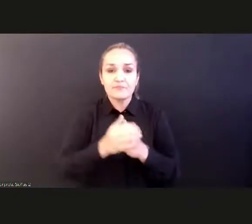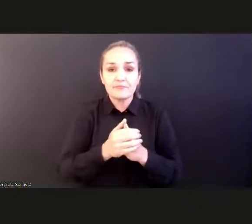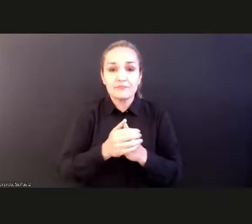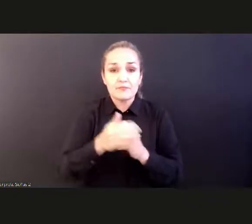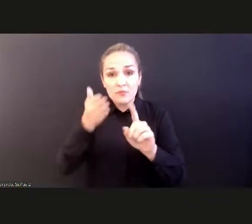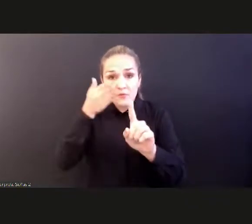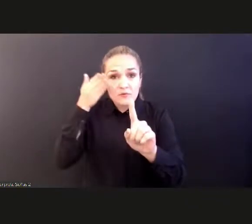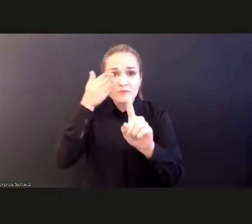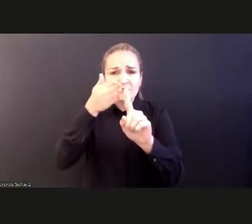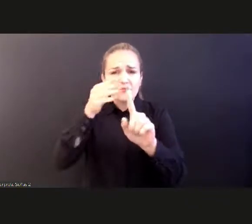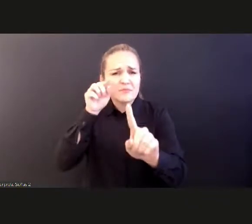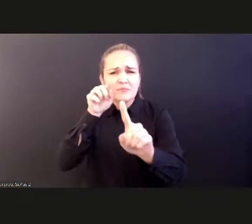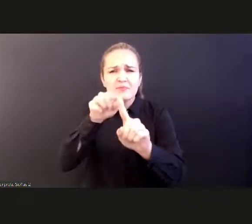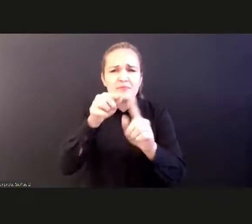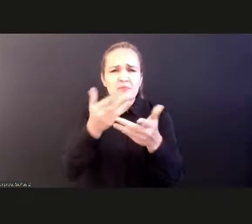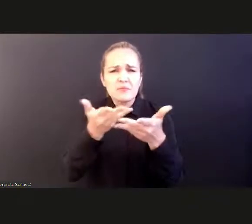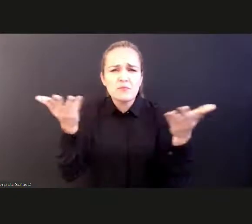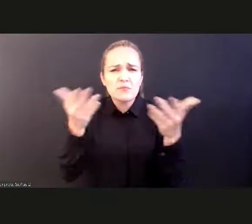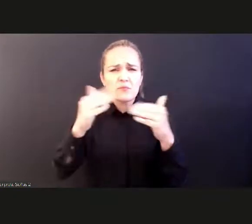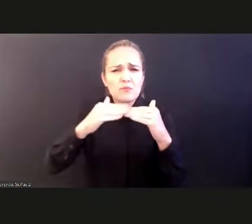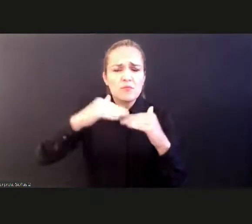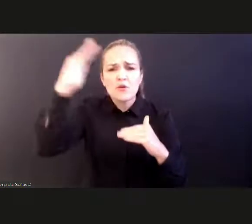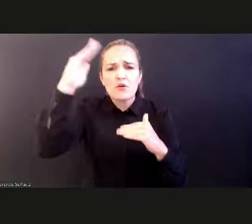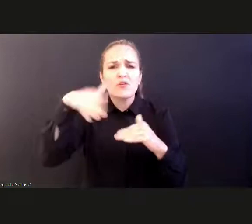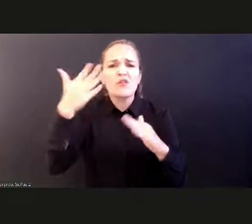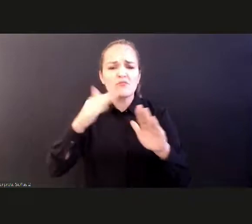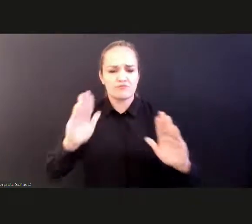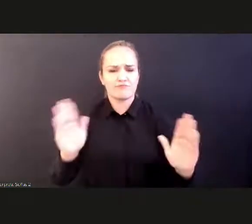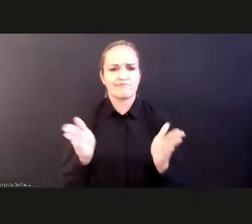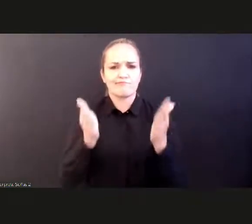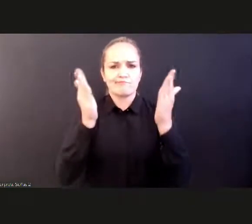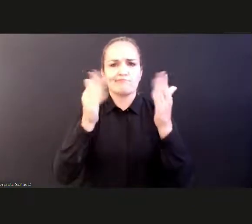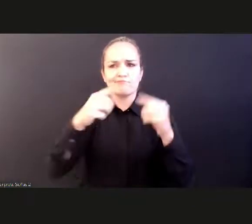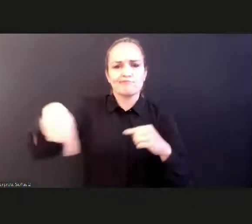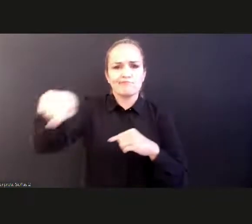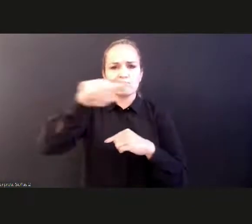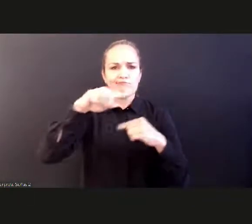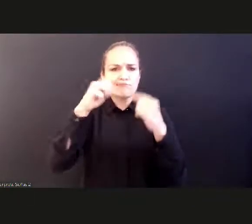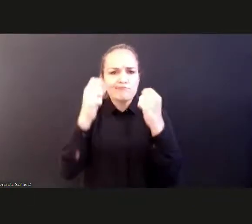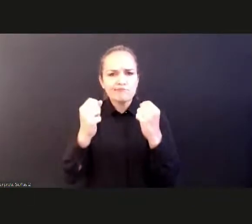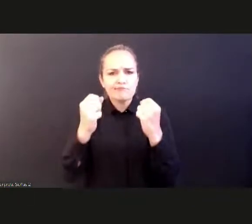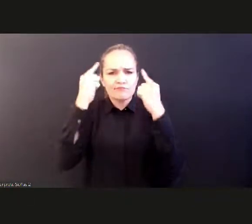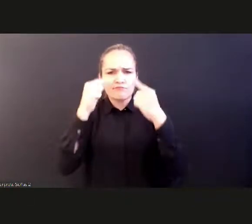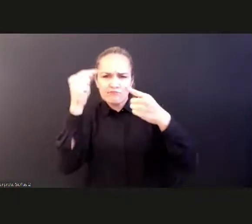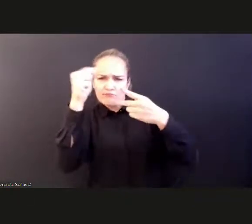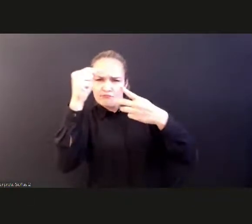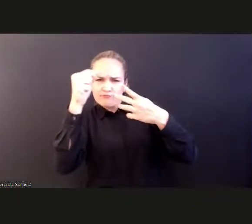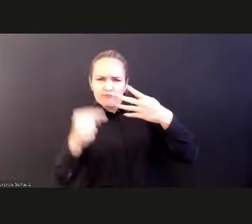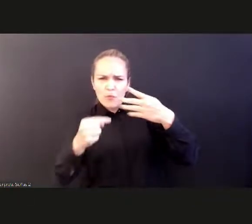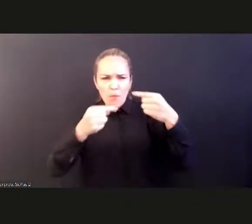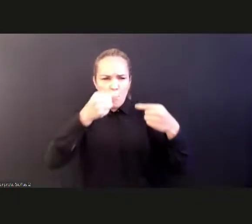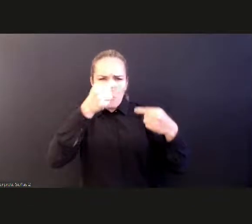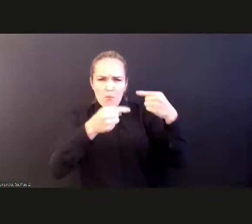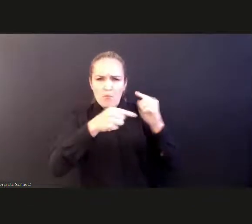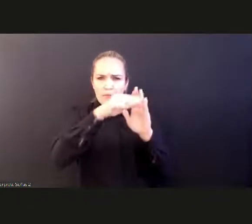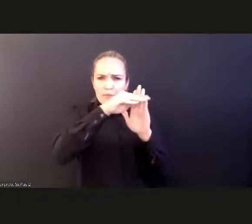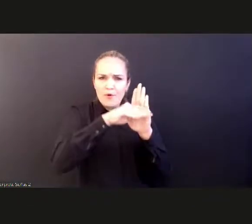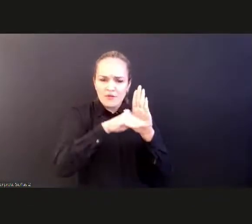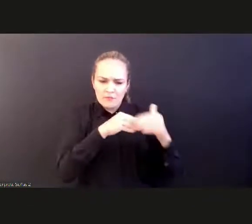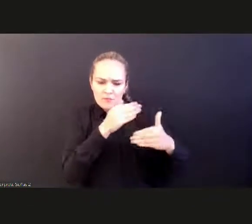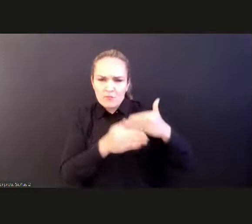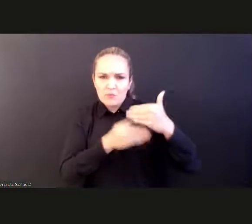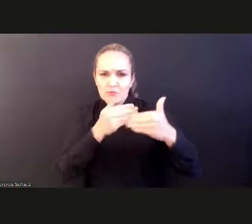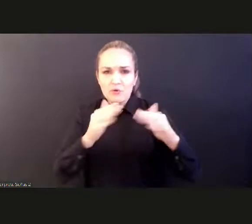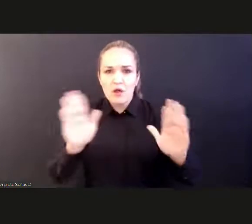this session is how to increase the understanding of crucial factors and policy interventions that